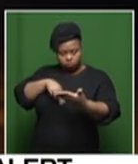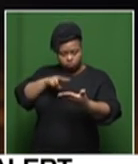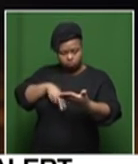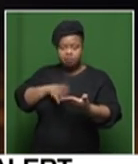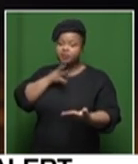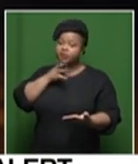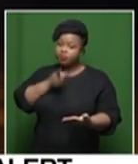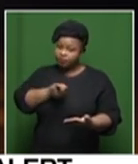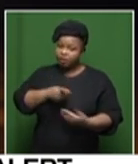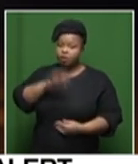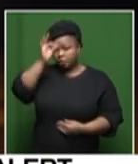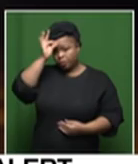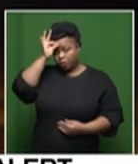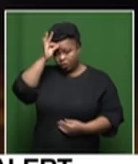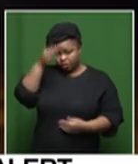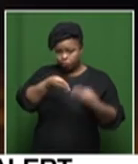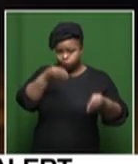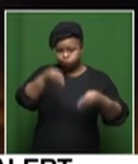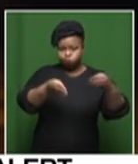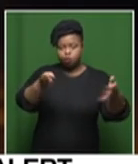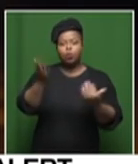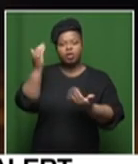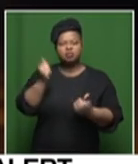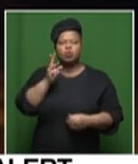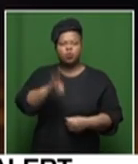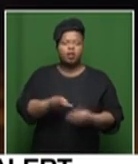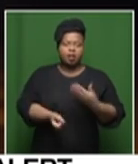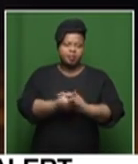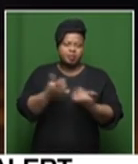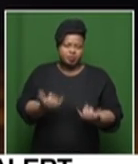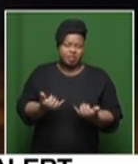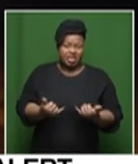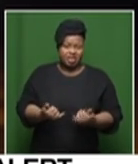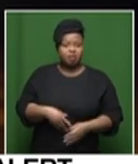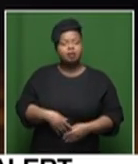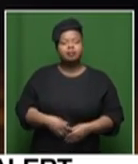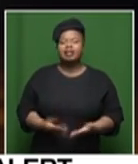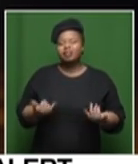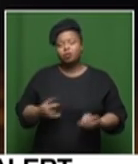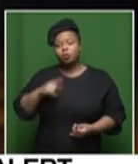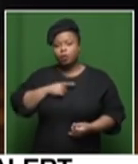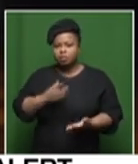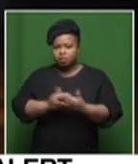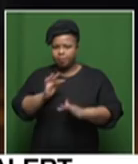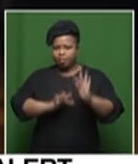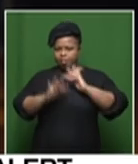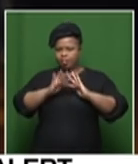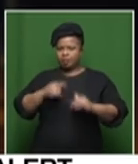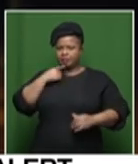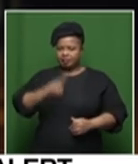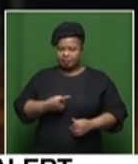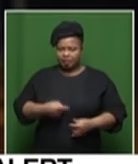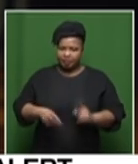large a contingent of Metro Police expected to be out on the roads this morning over those threats of a resurgence